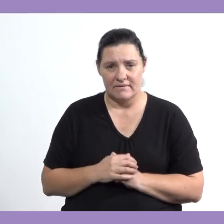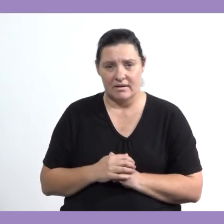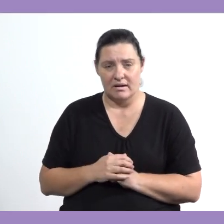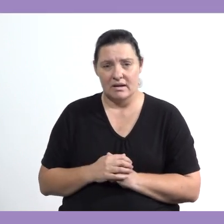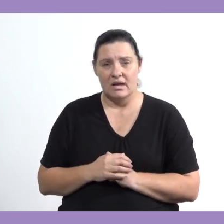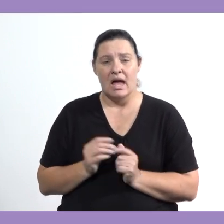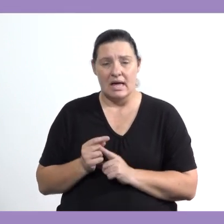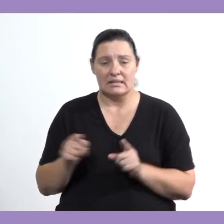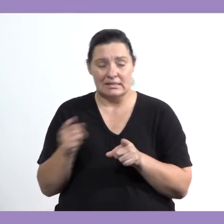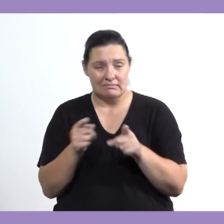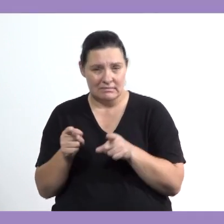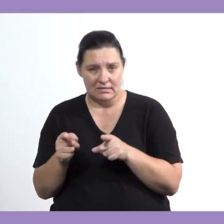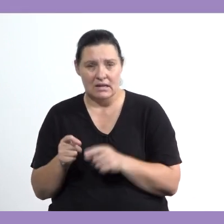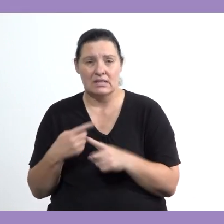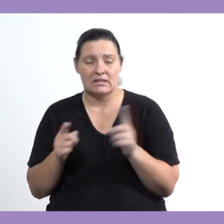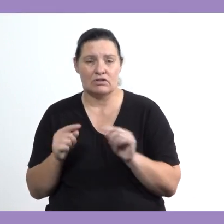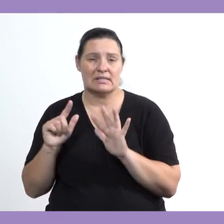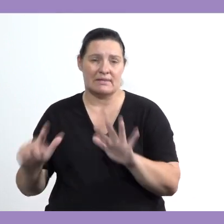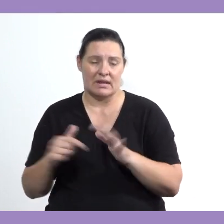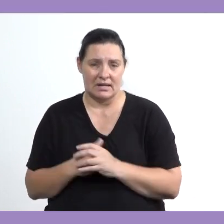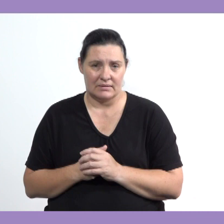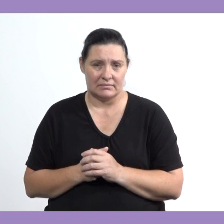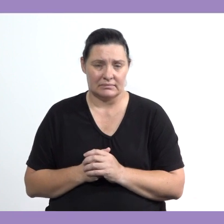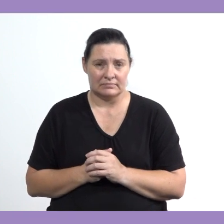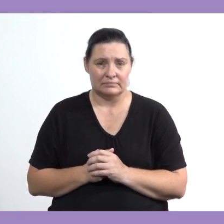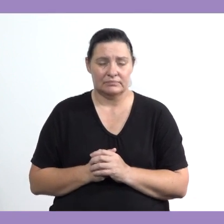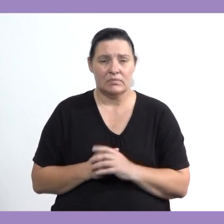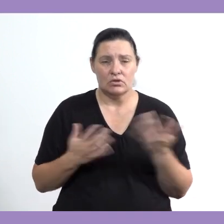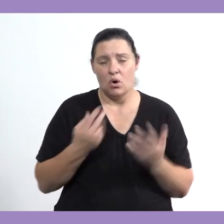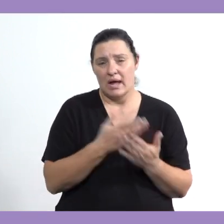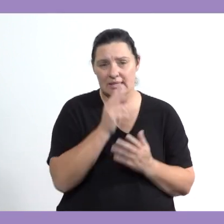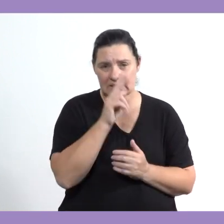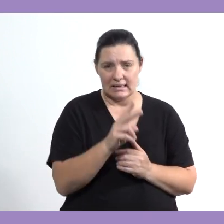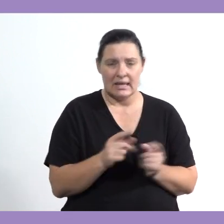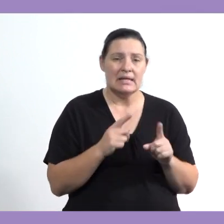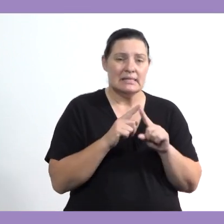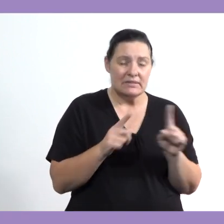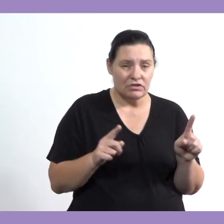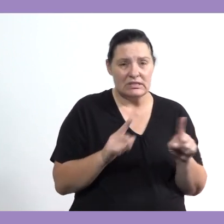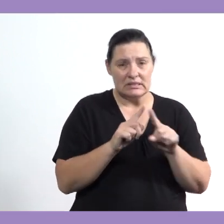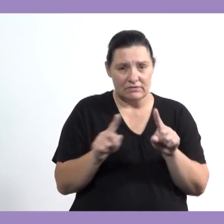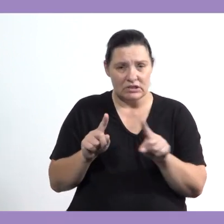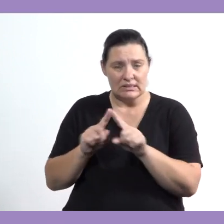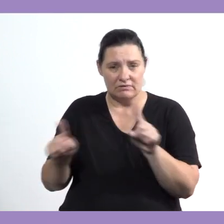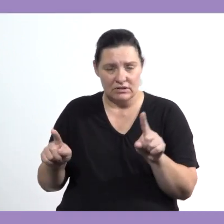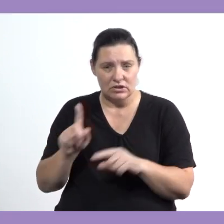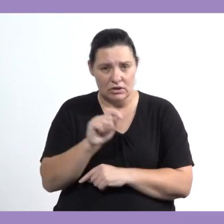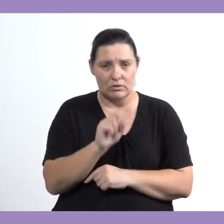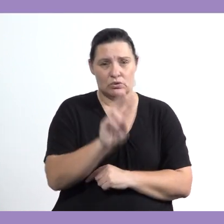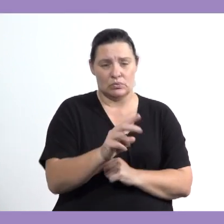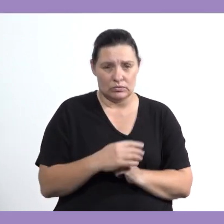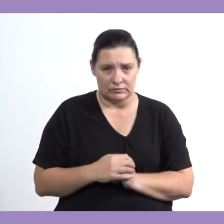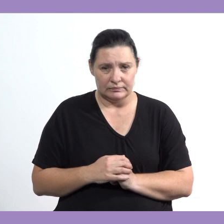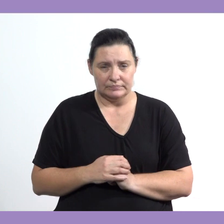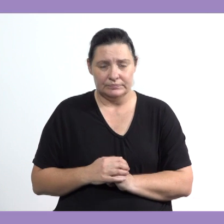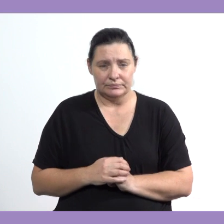5 between those 2 terms, and the difference there is 7 between those 2 terms. So we can see that the difference between the differences